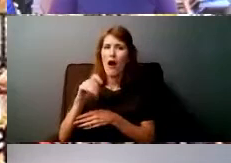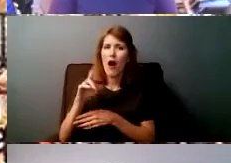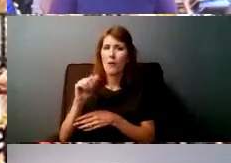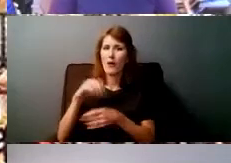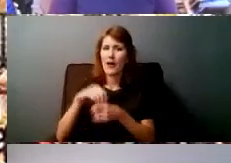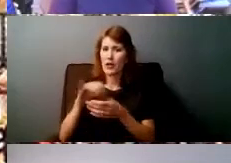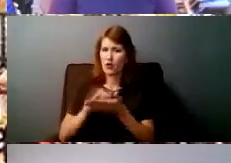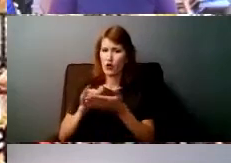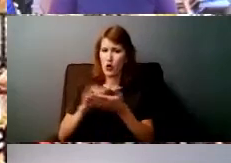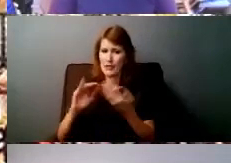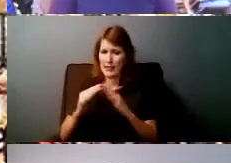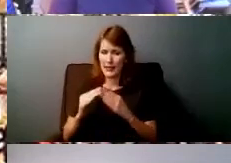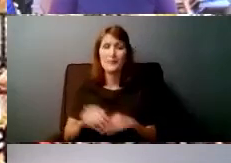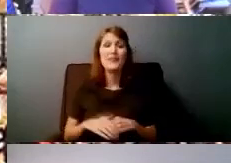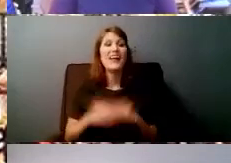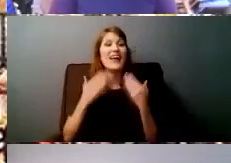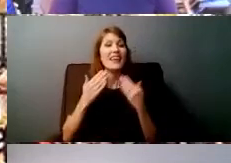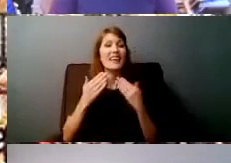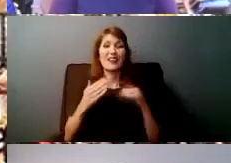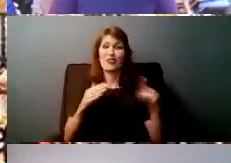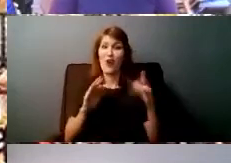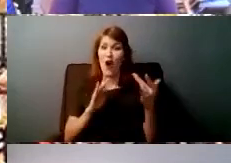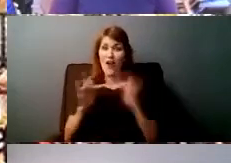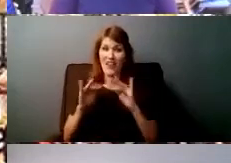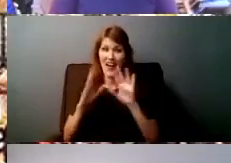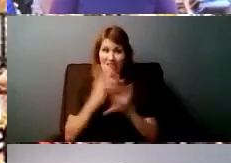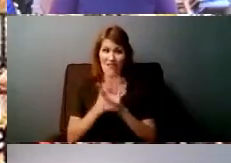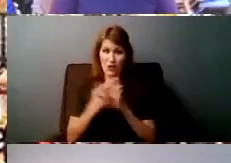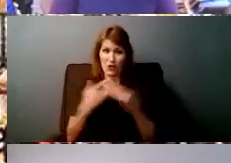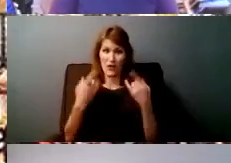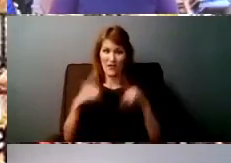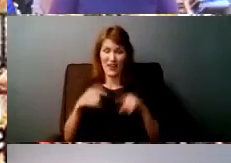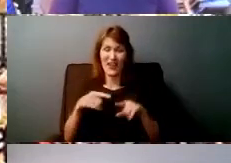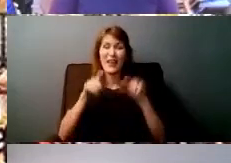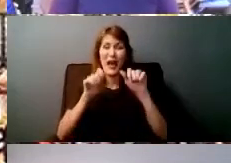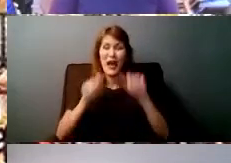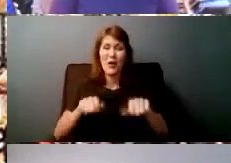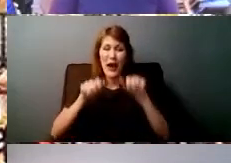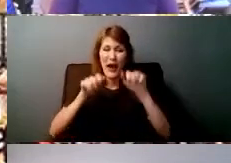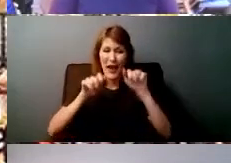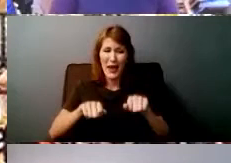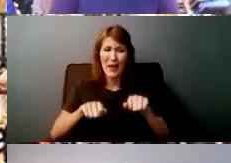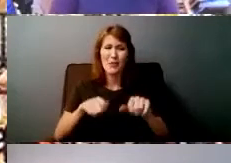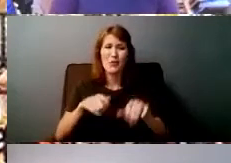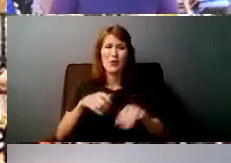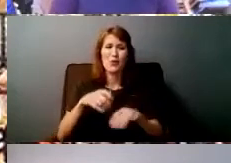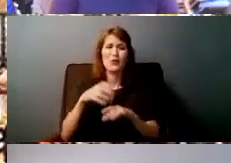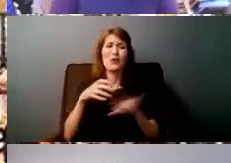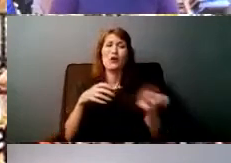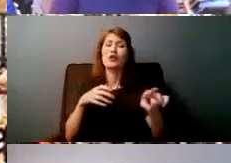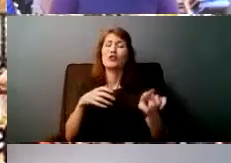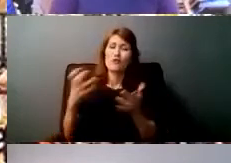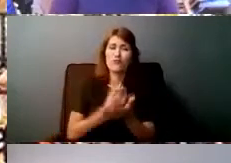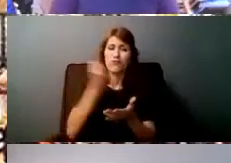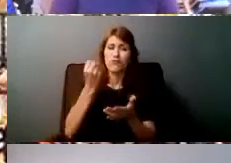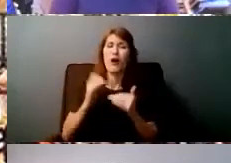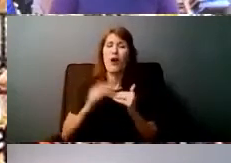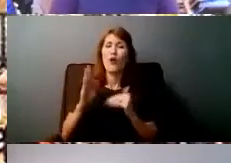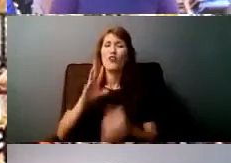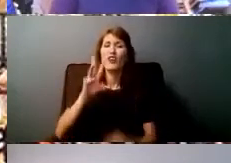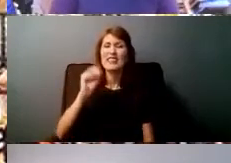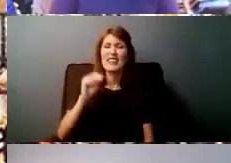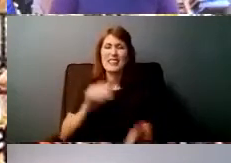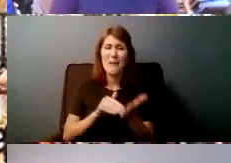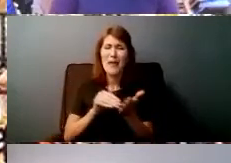Thanks to this online virtual event, they were able to circumvent almost $60 million in losses. And that's a great